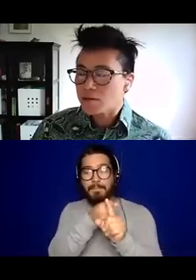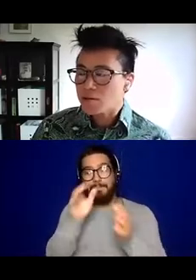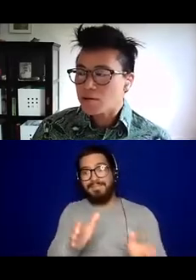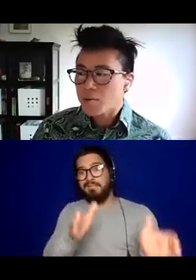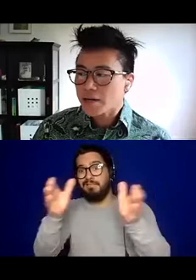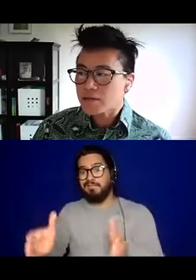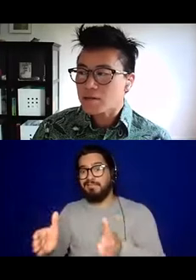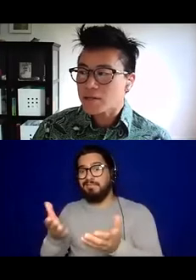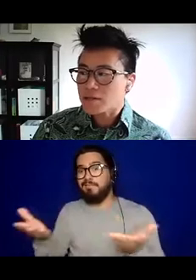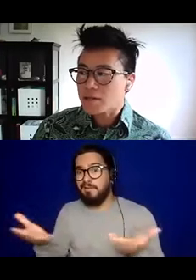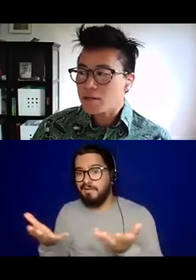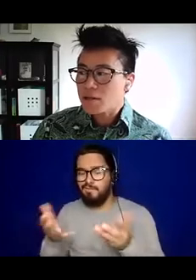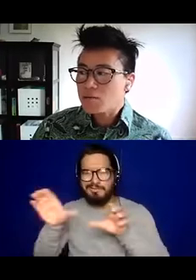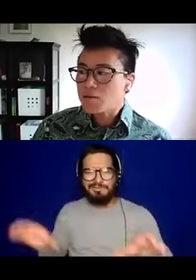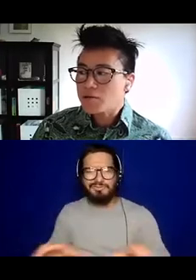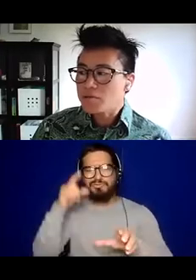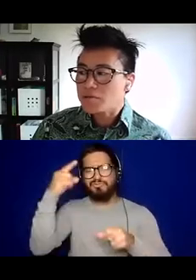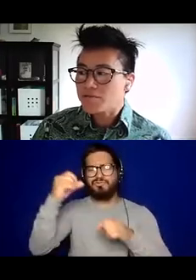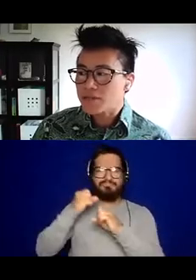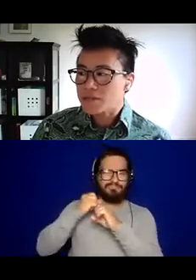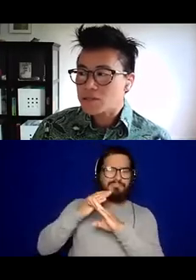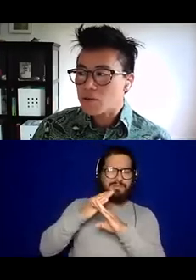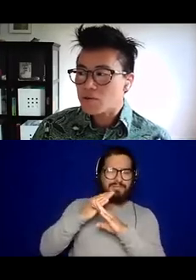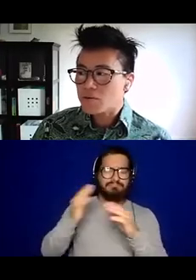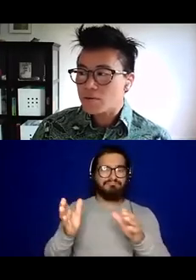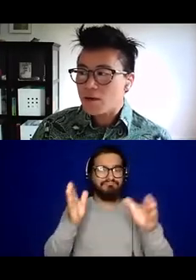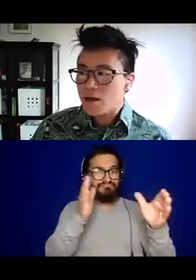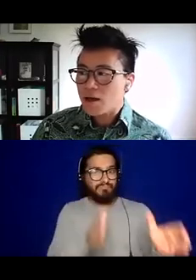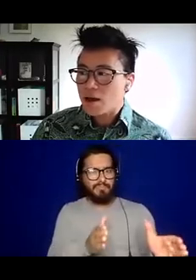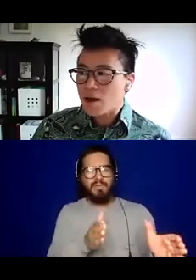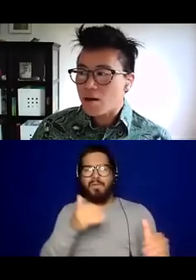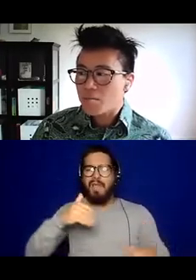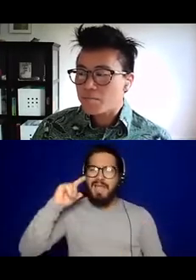issue on the impact ongoing? And what will you do differently? So